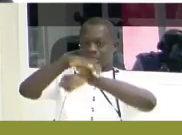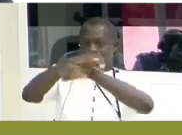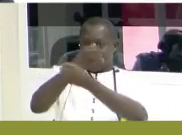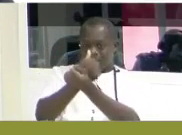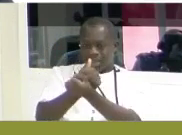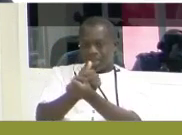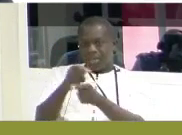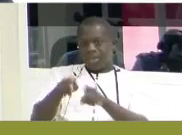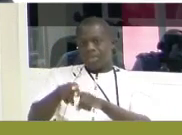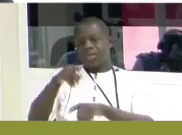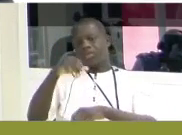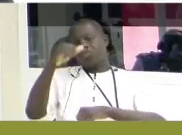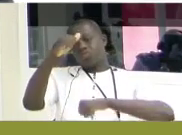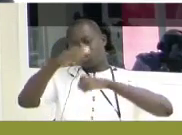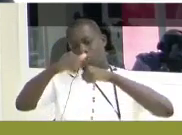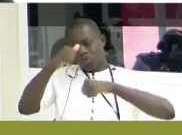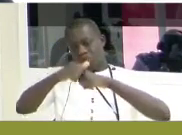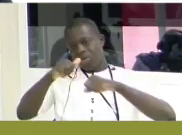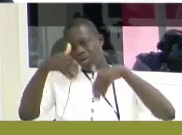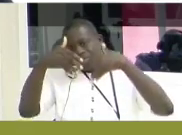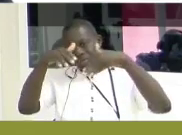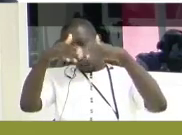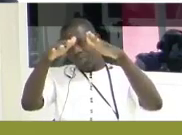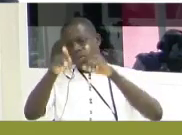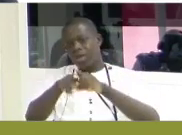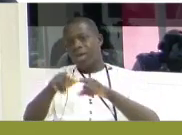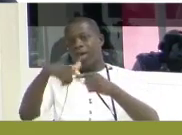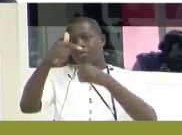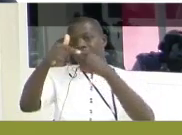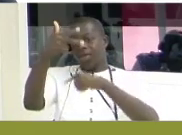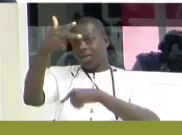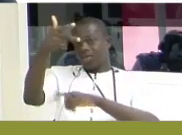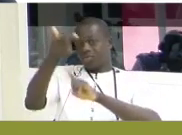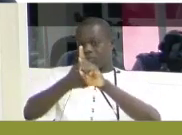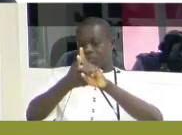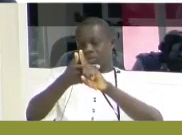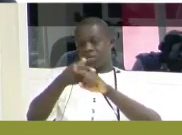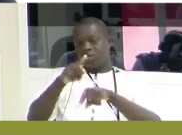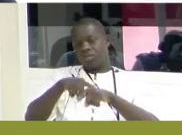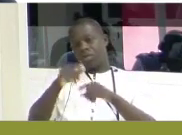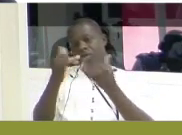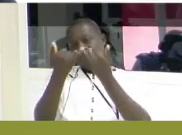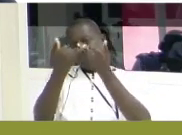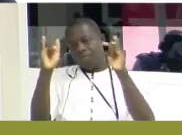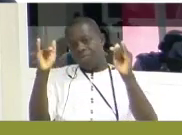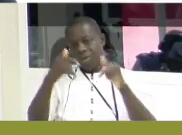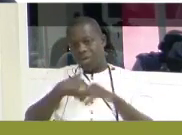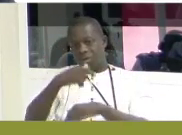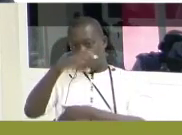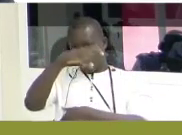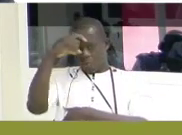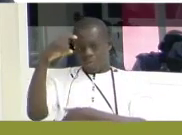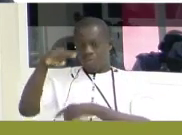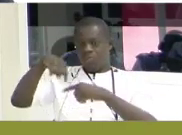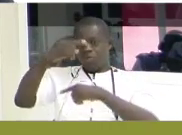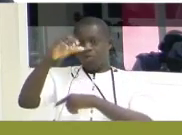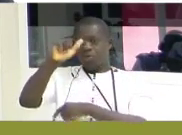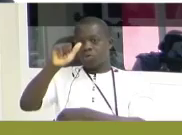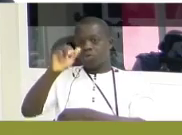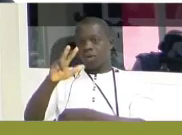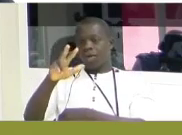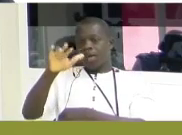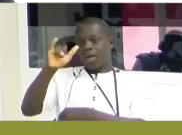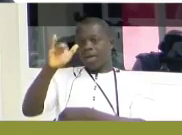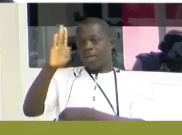dismissed, and tortured. Then after 8 months, when I was released, I worked for Suwaibu Konate for just 6 months. He